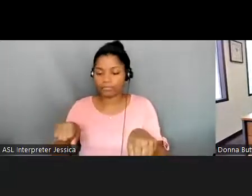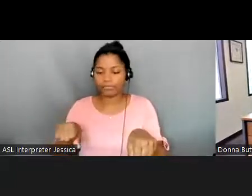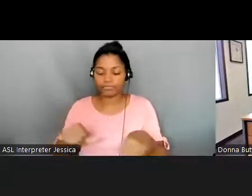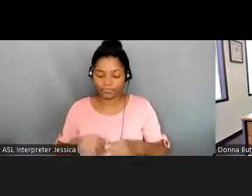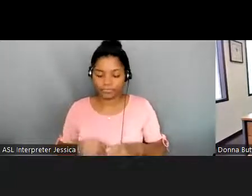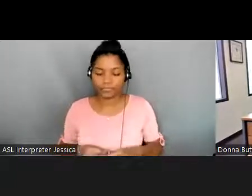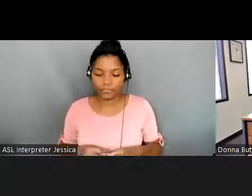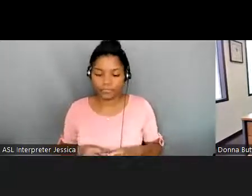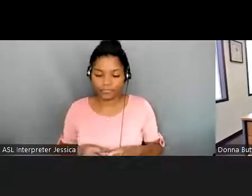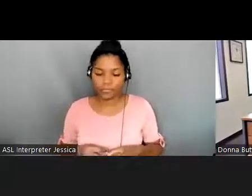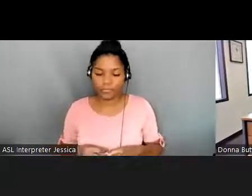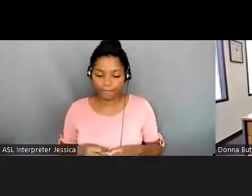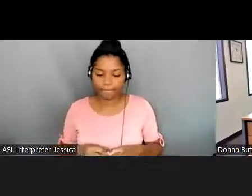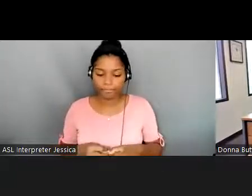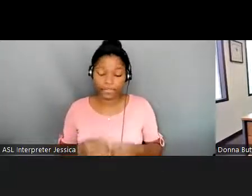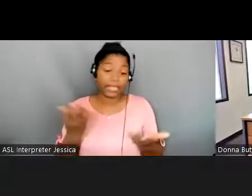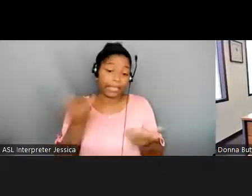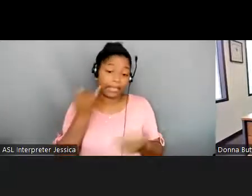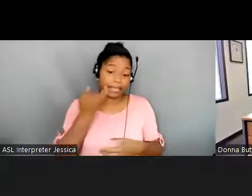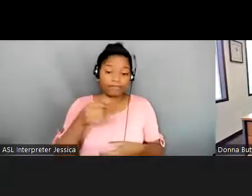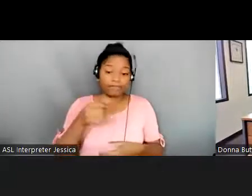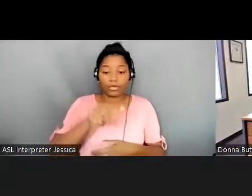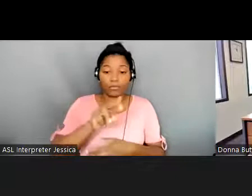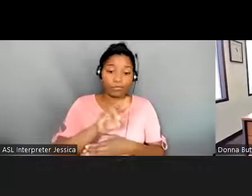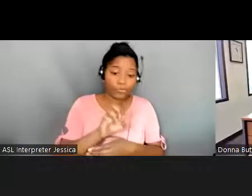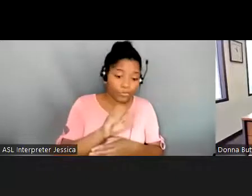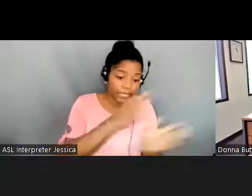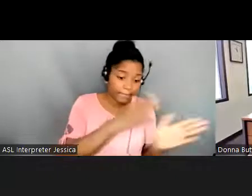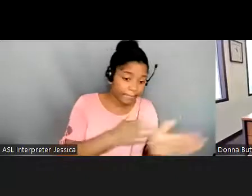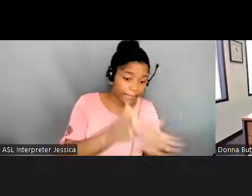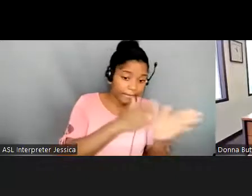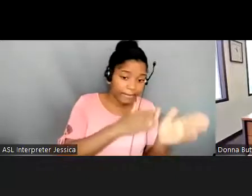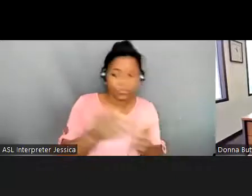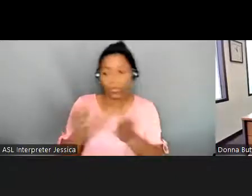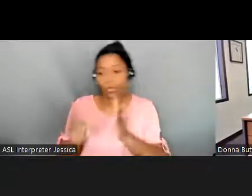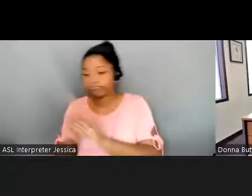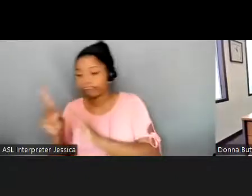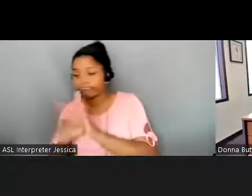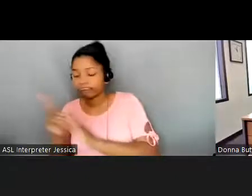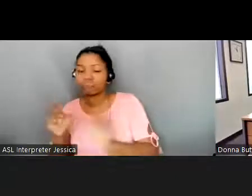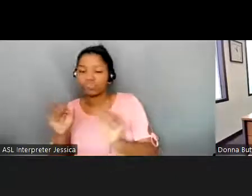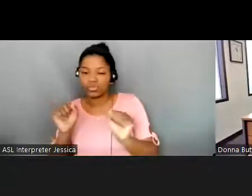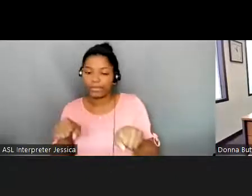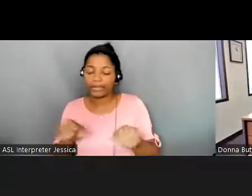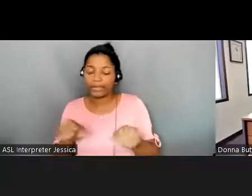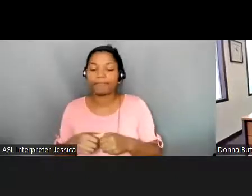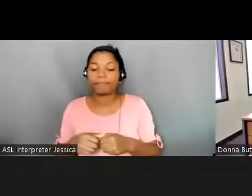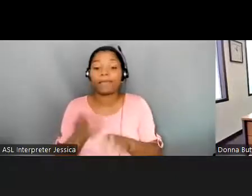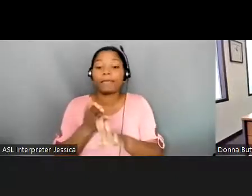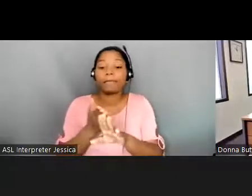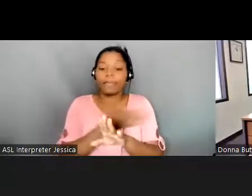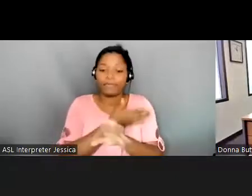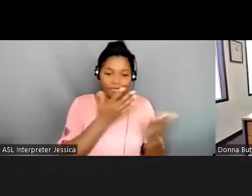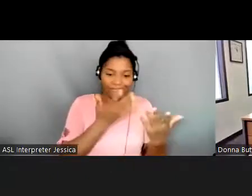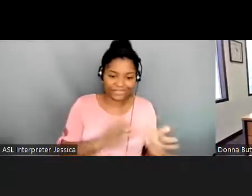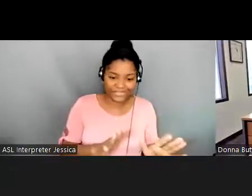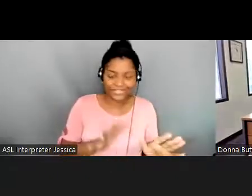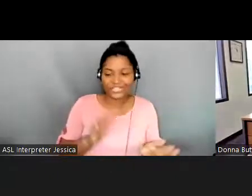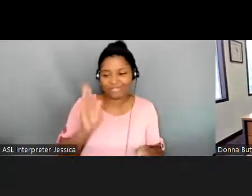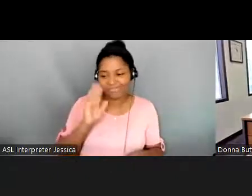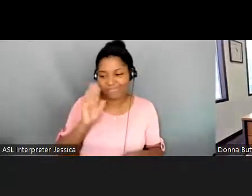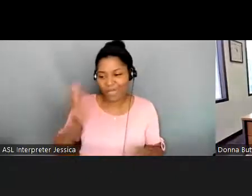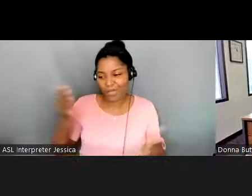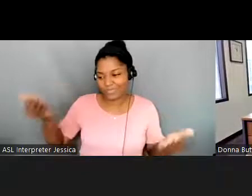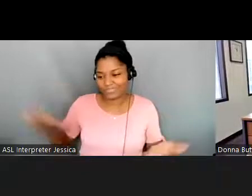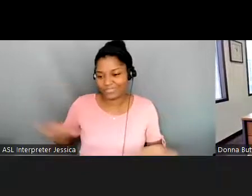of pre-development or development that you might be in. As I close, get ready to introduce this really